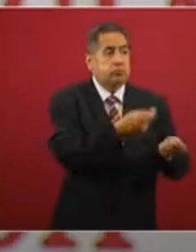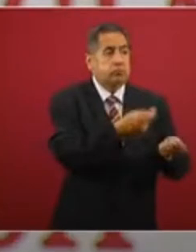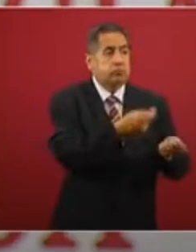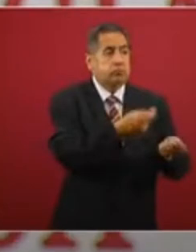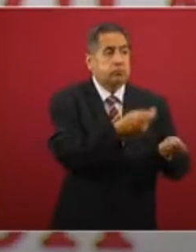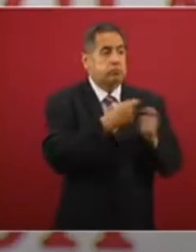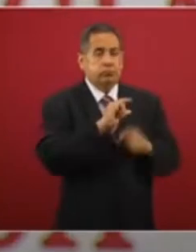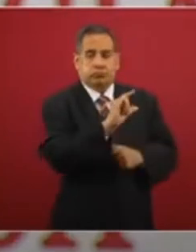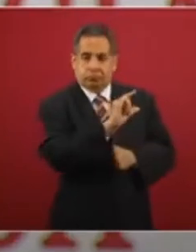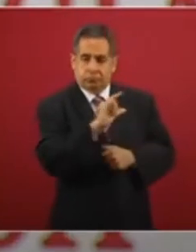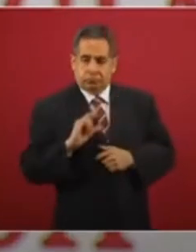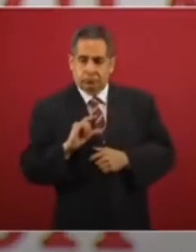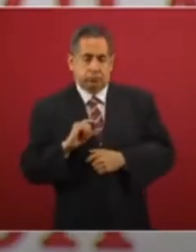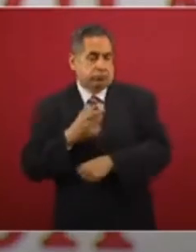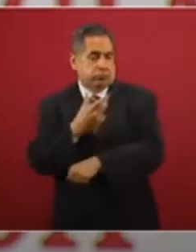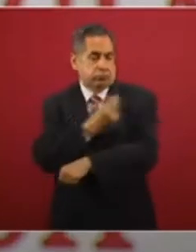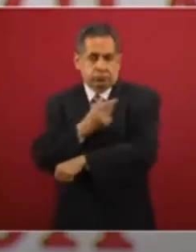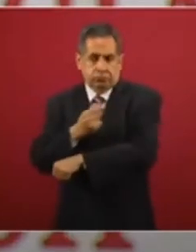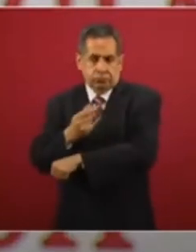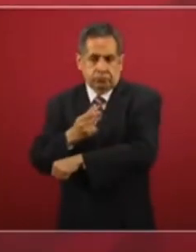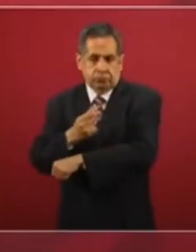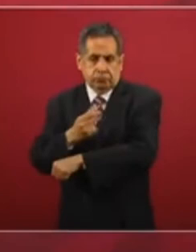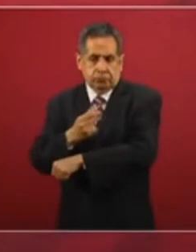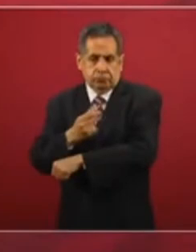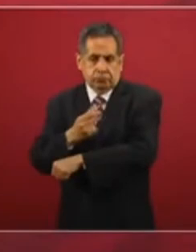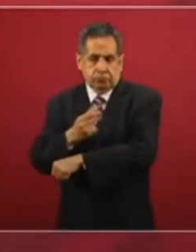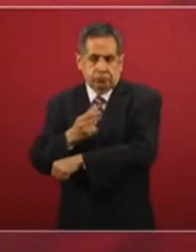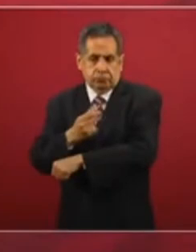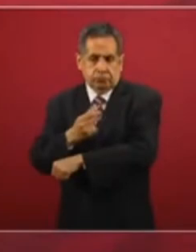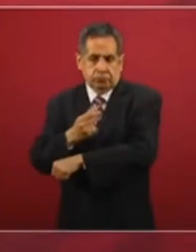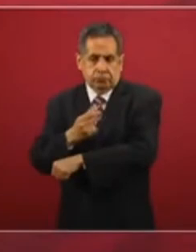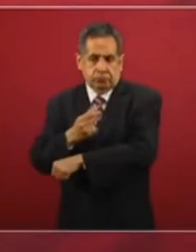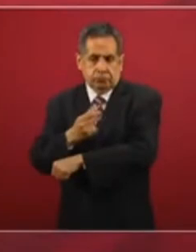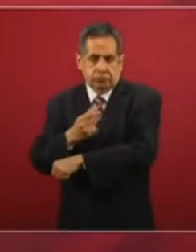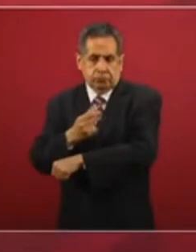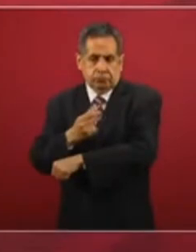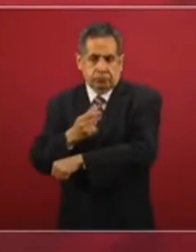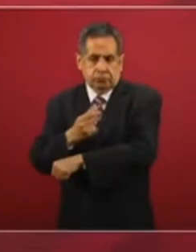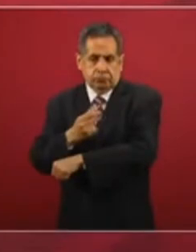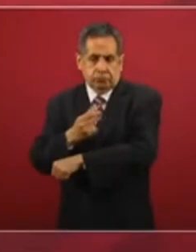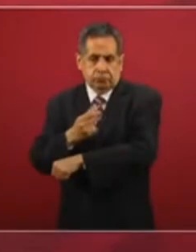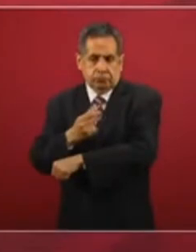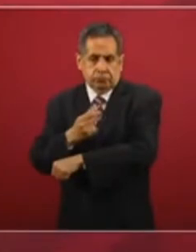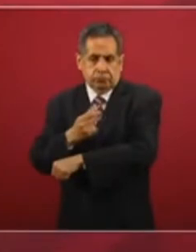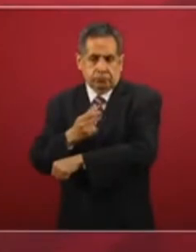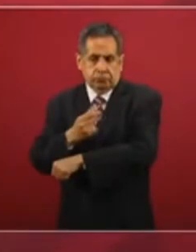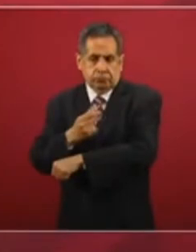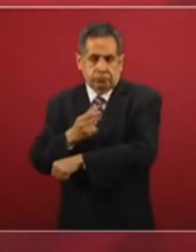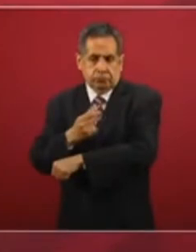necessary doses. Pero también la información técnica. But also the technical information.